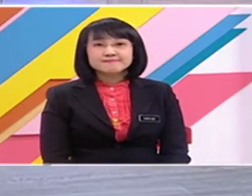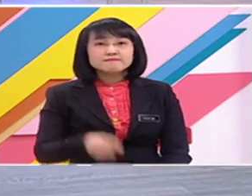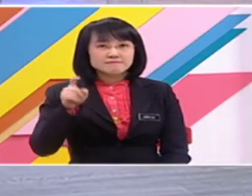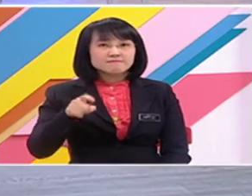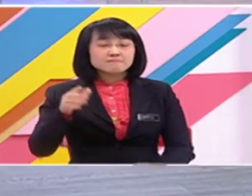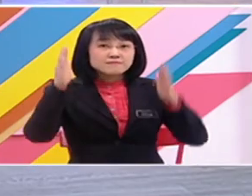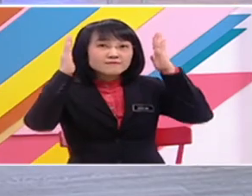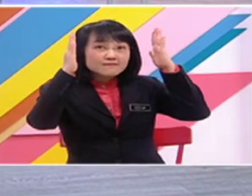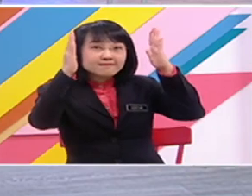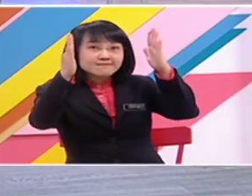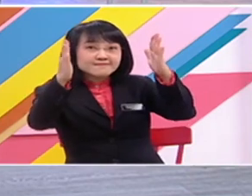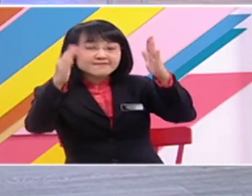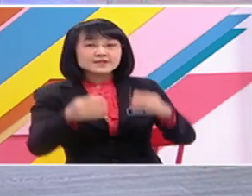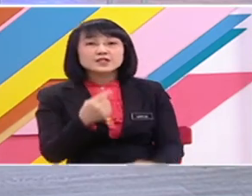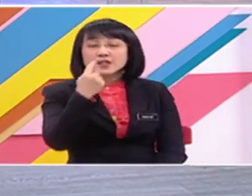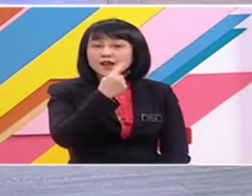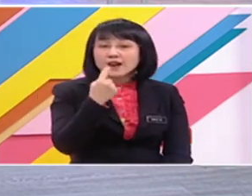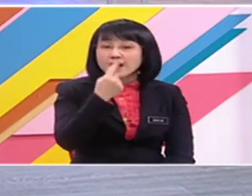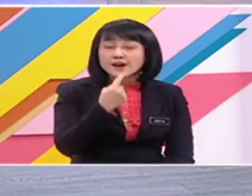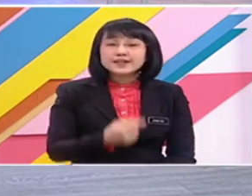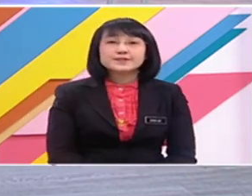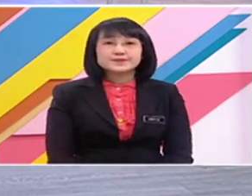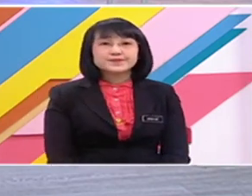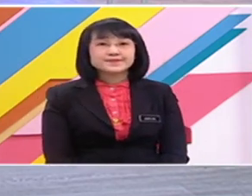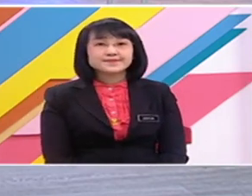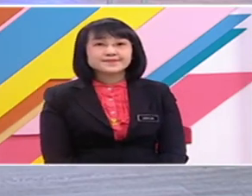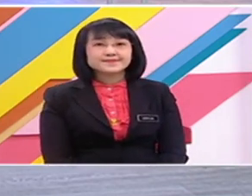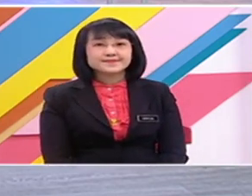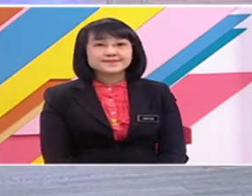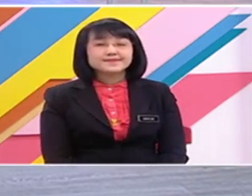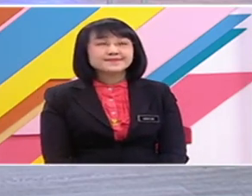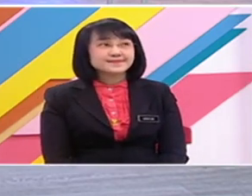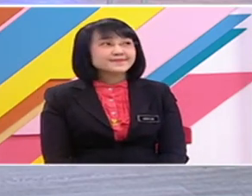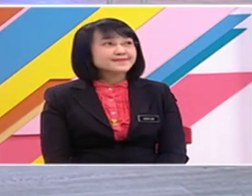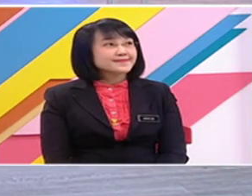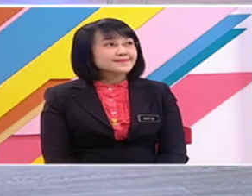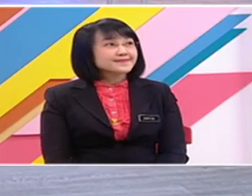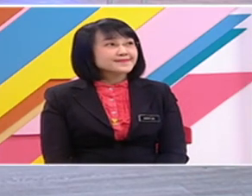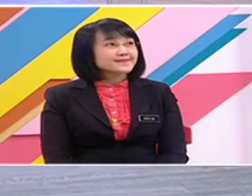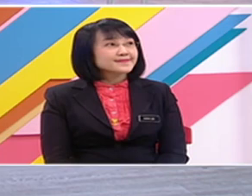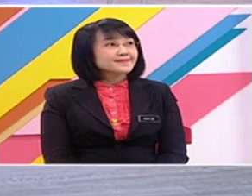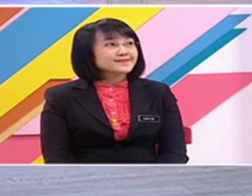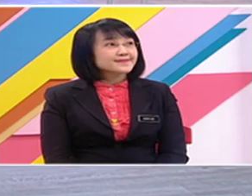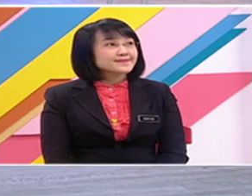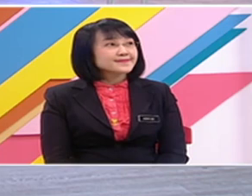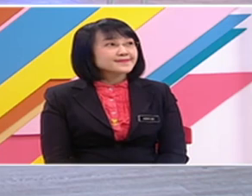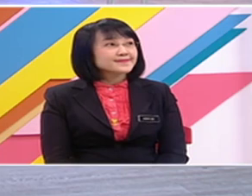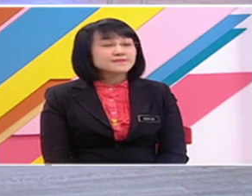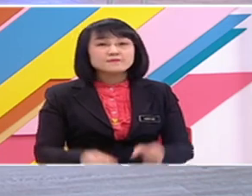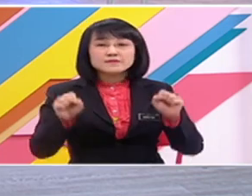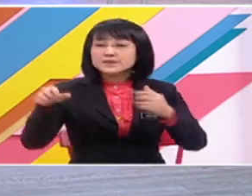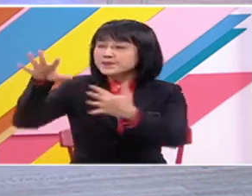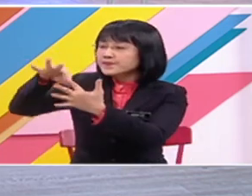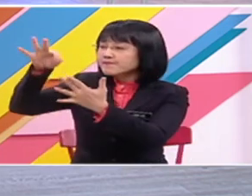the movement of the mouth for the purpose of clarity. Right, teacher? Okay, can you find me the